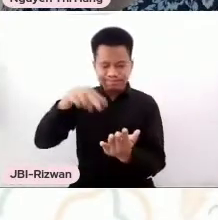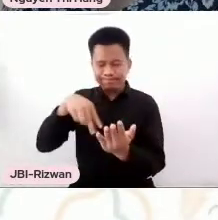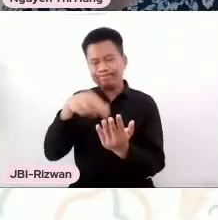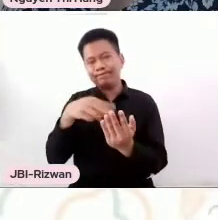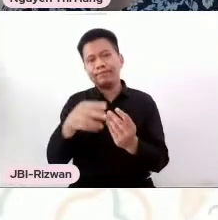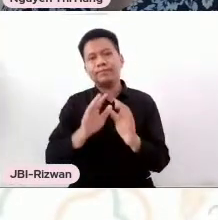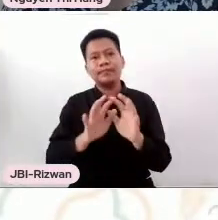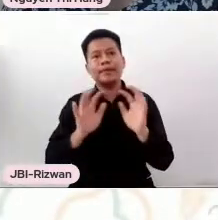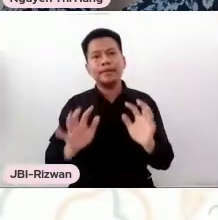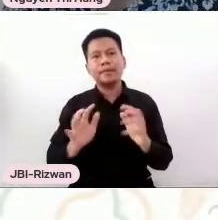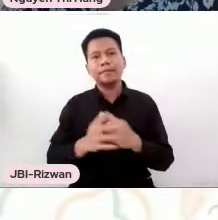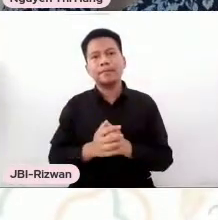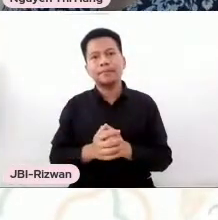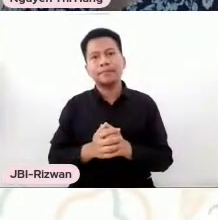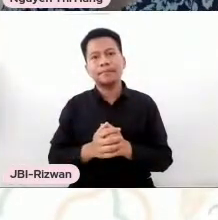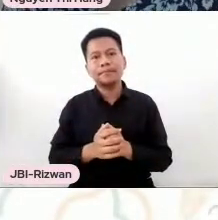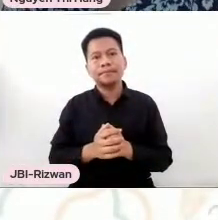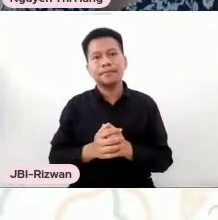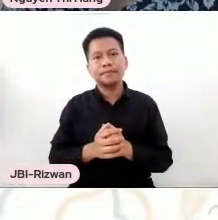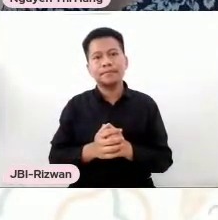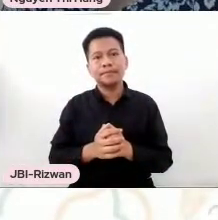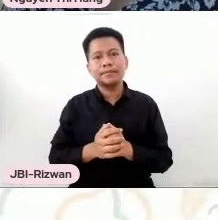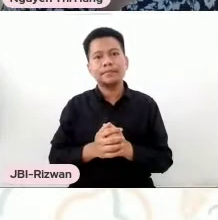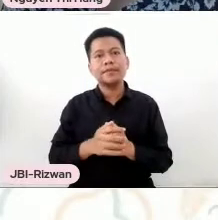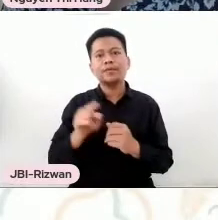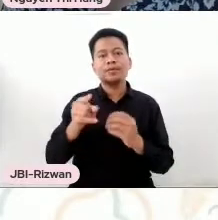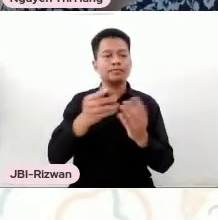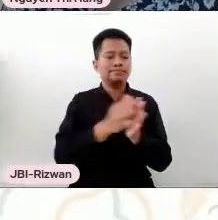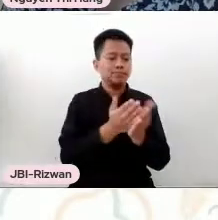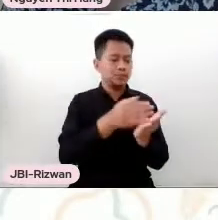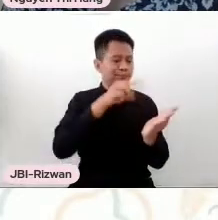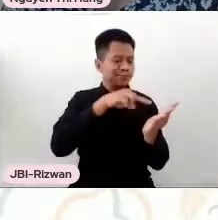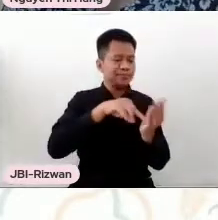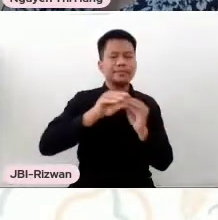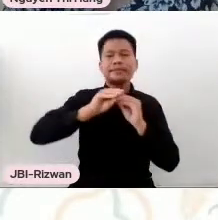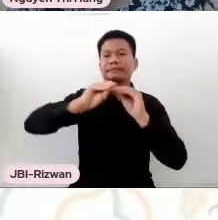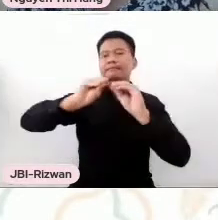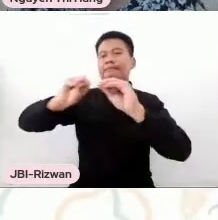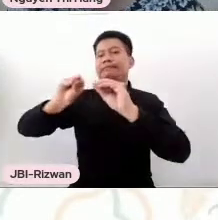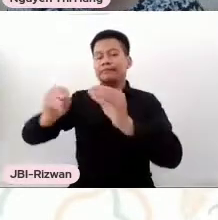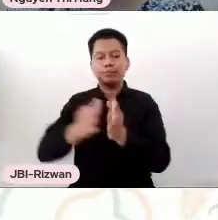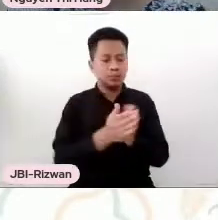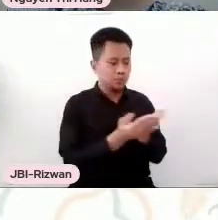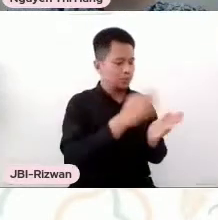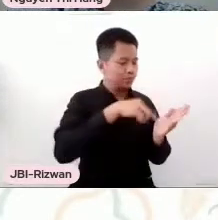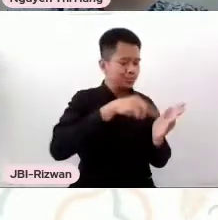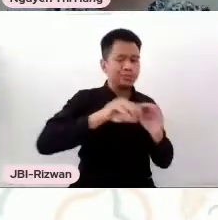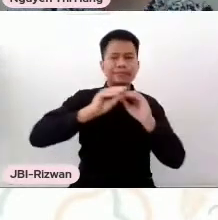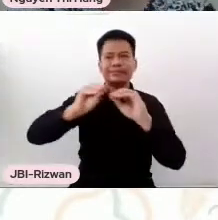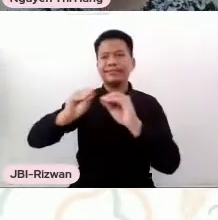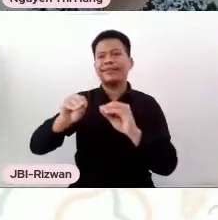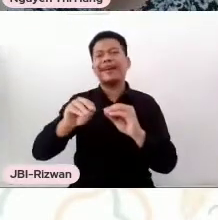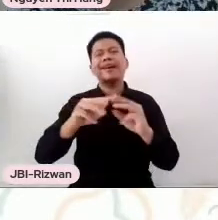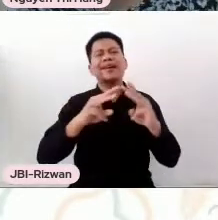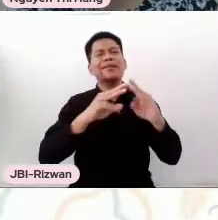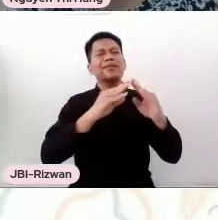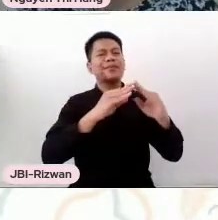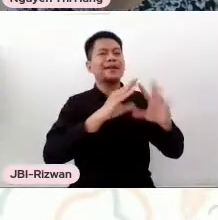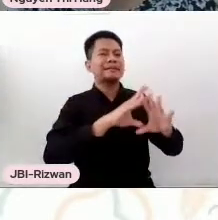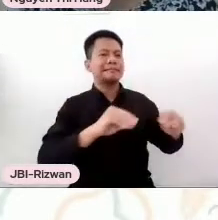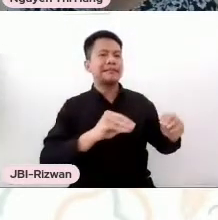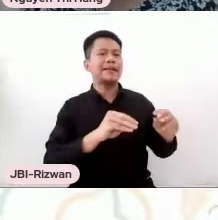they read in this book. Jadi karena guru bekerja di rumah sejak pandemi, jadi